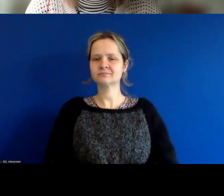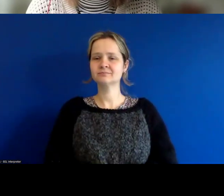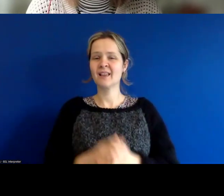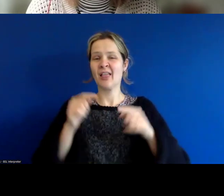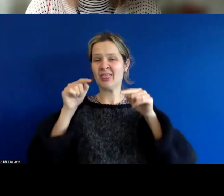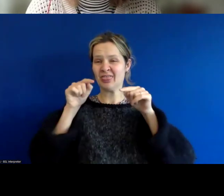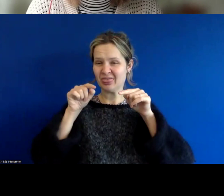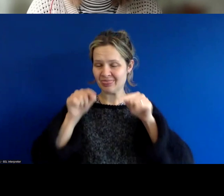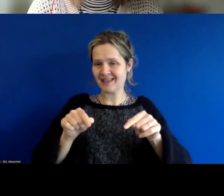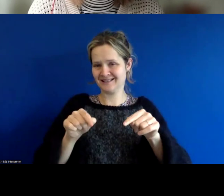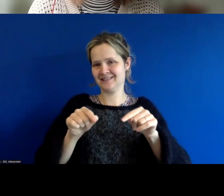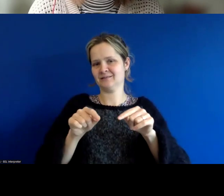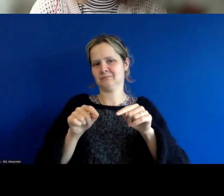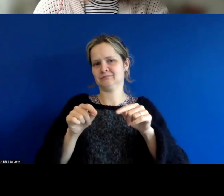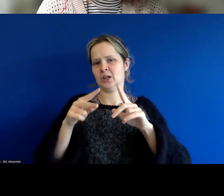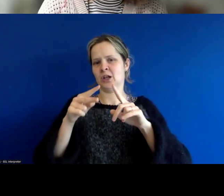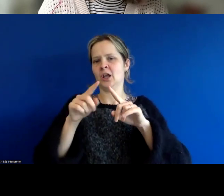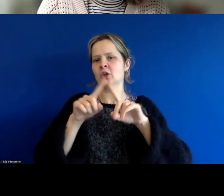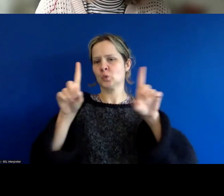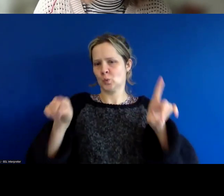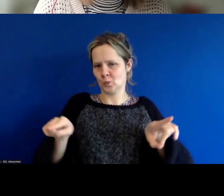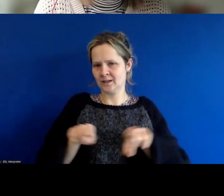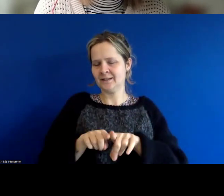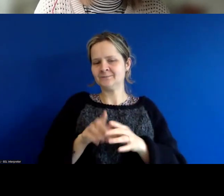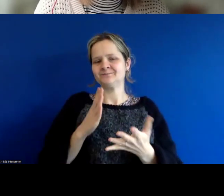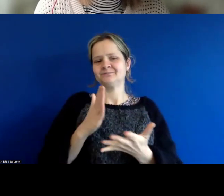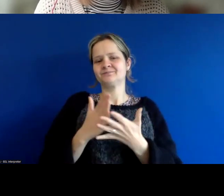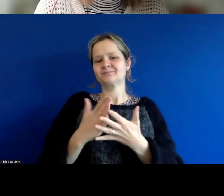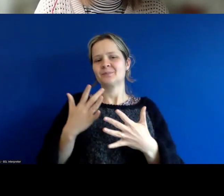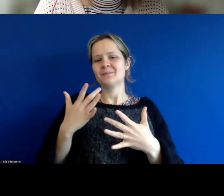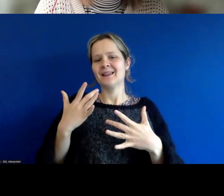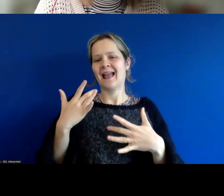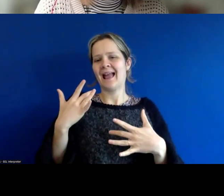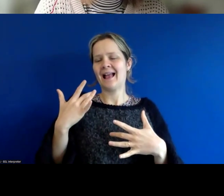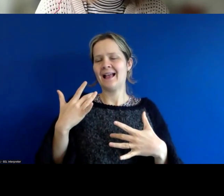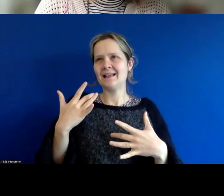essentially another really exciting tool to sit alongside our other products we have available.